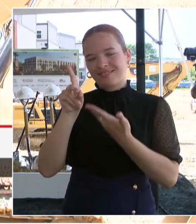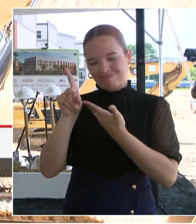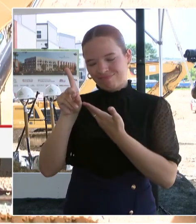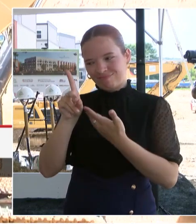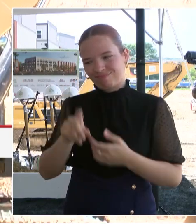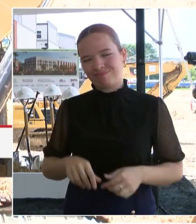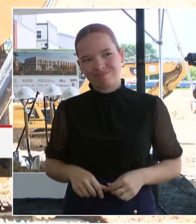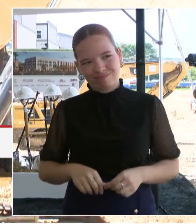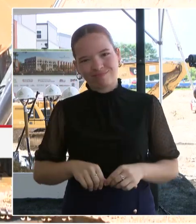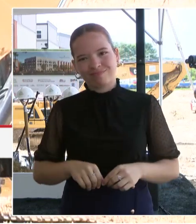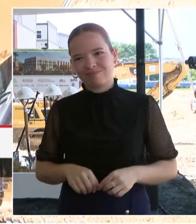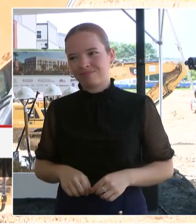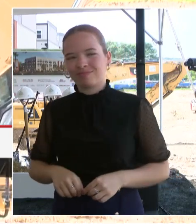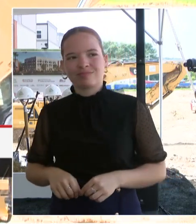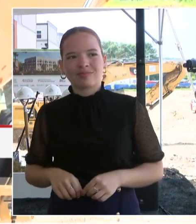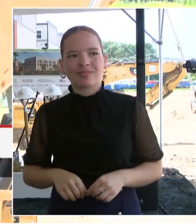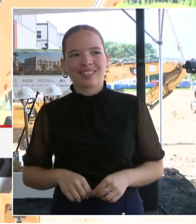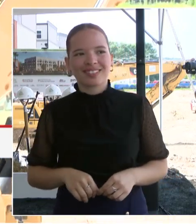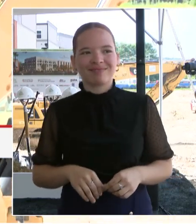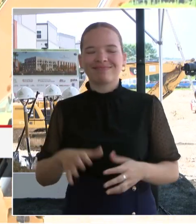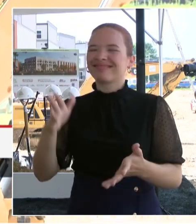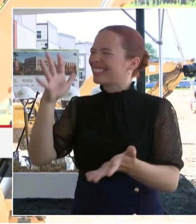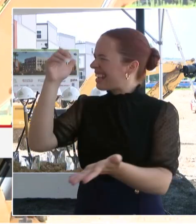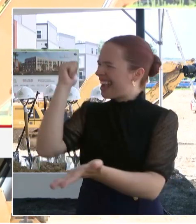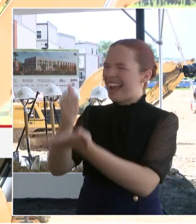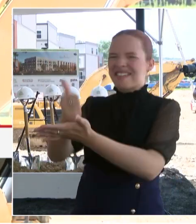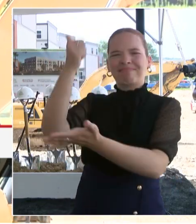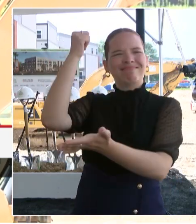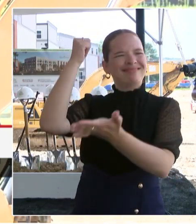Can I get an amen for Pastor Chris?